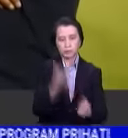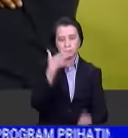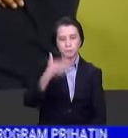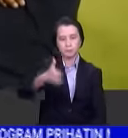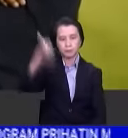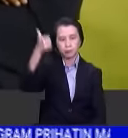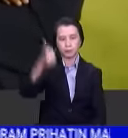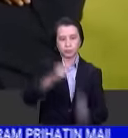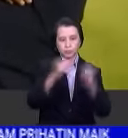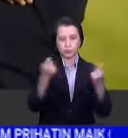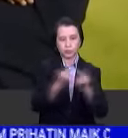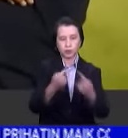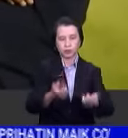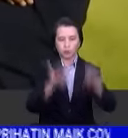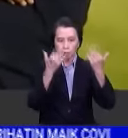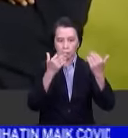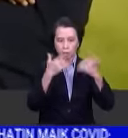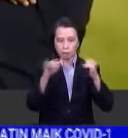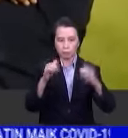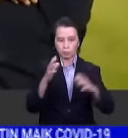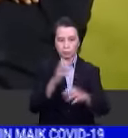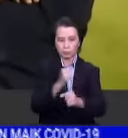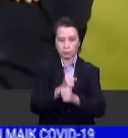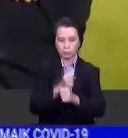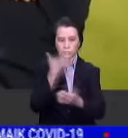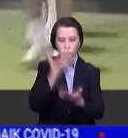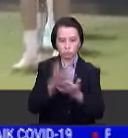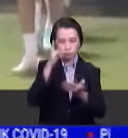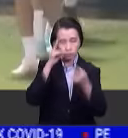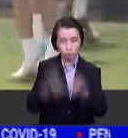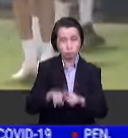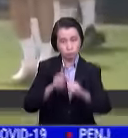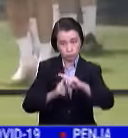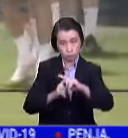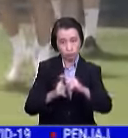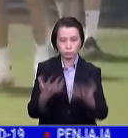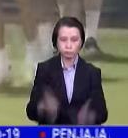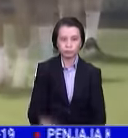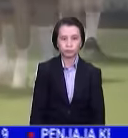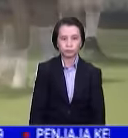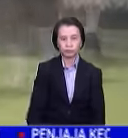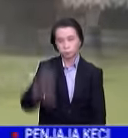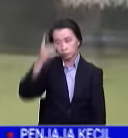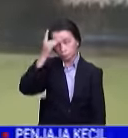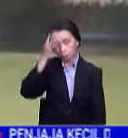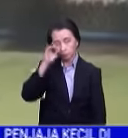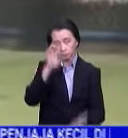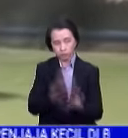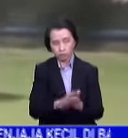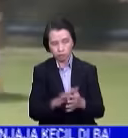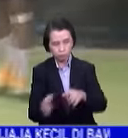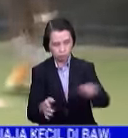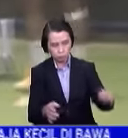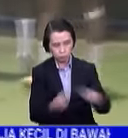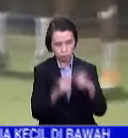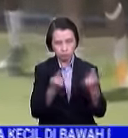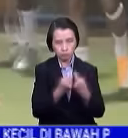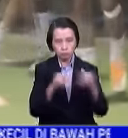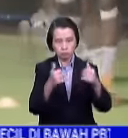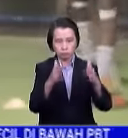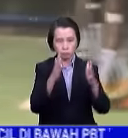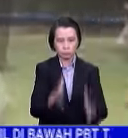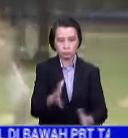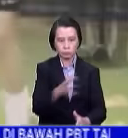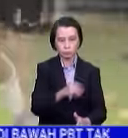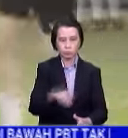best team lah. Hopefully we can get the positive result lah. Dato' Hamidin turut yakin dengan gabungan pemain tempatan dan